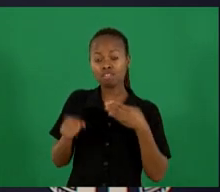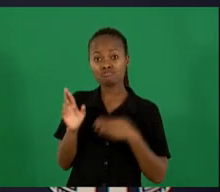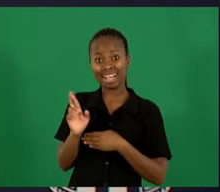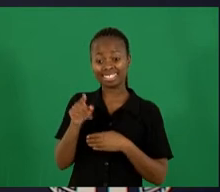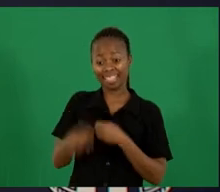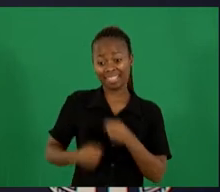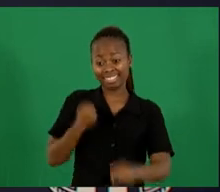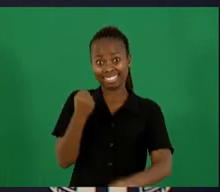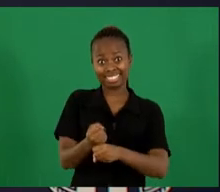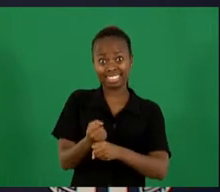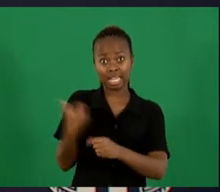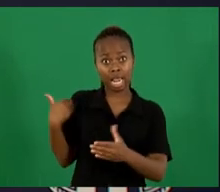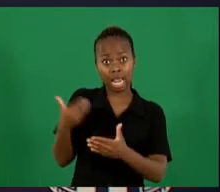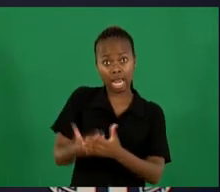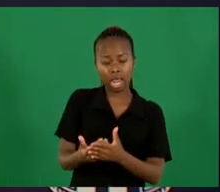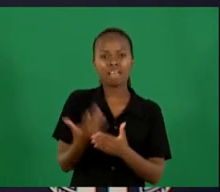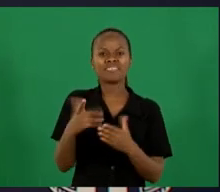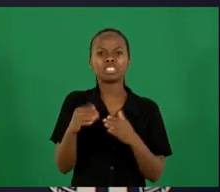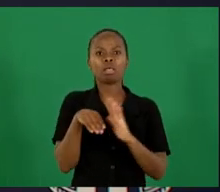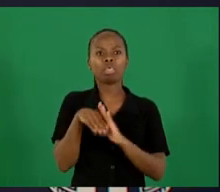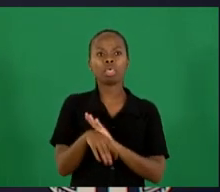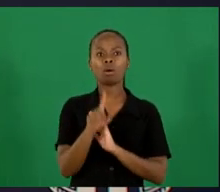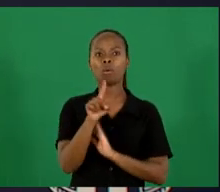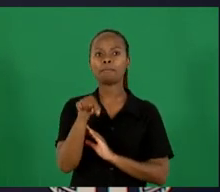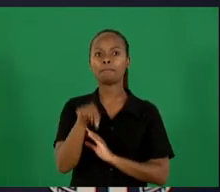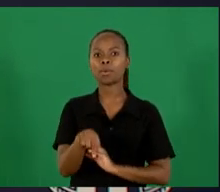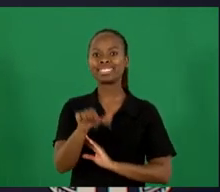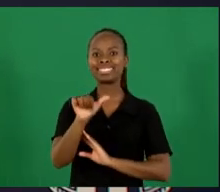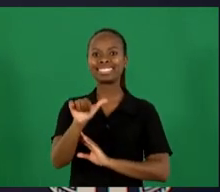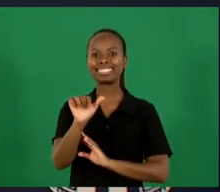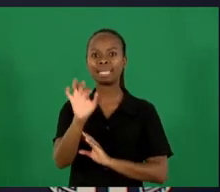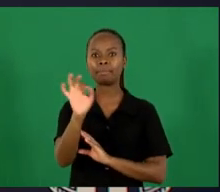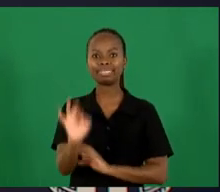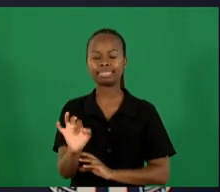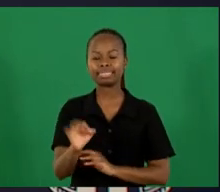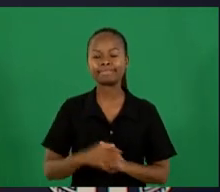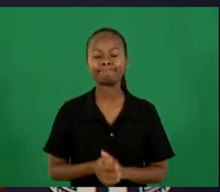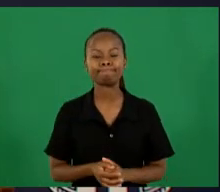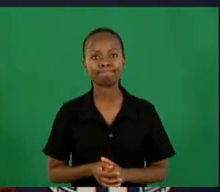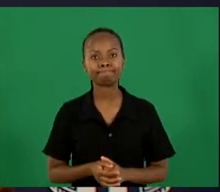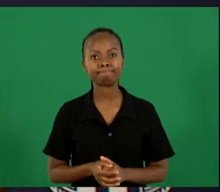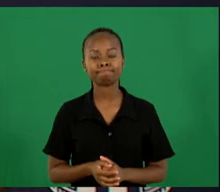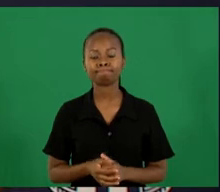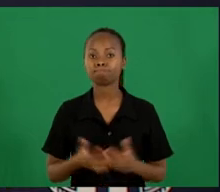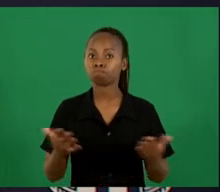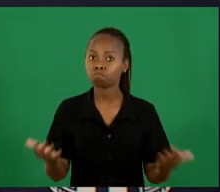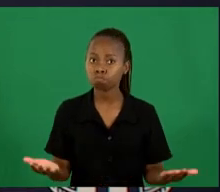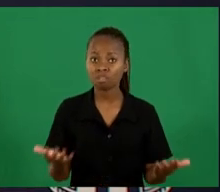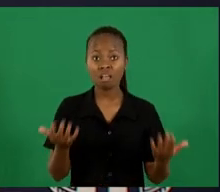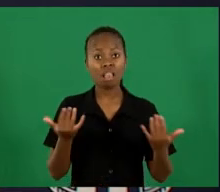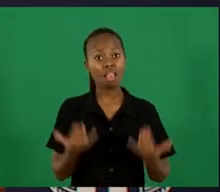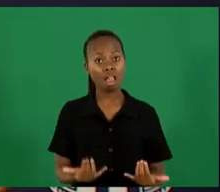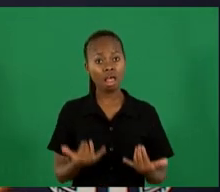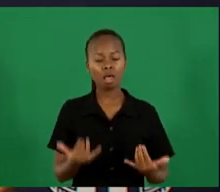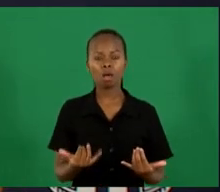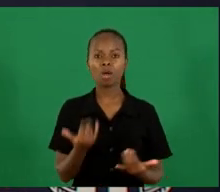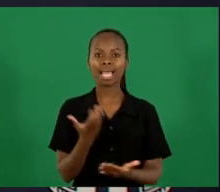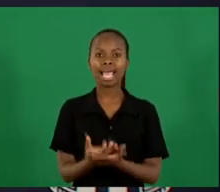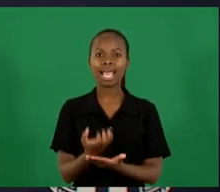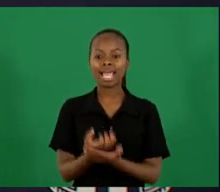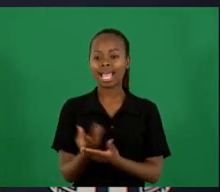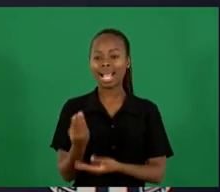year. Given deteriorated growth prospects, the risk of currency weakness